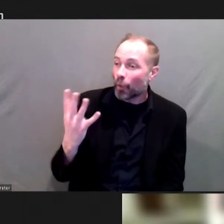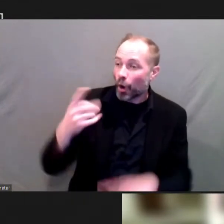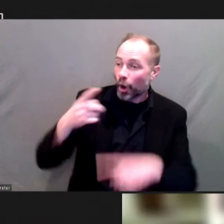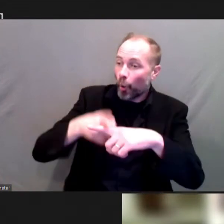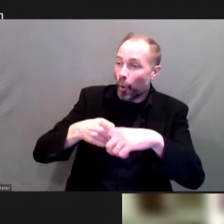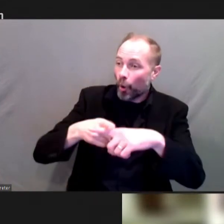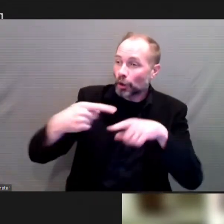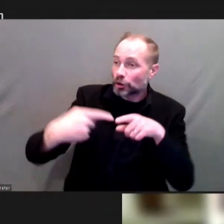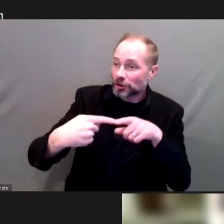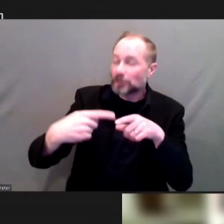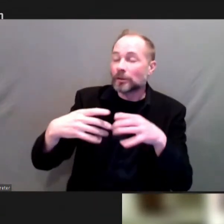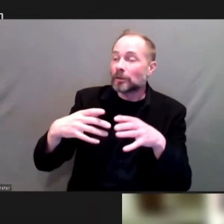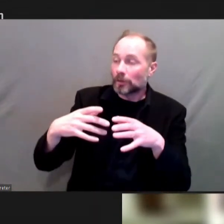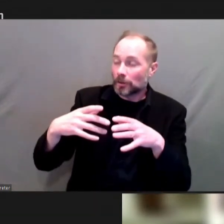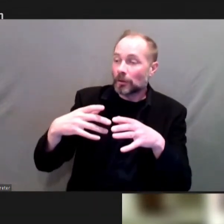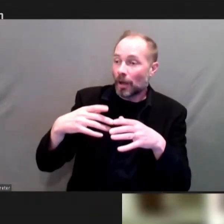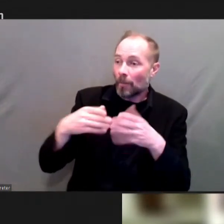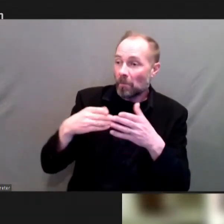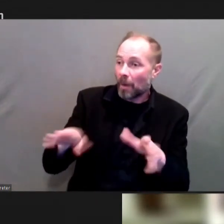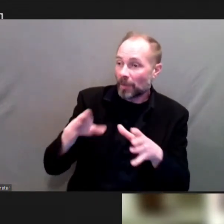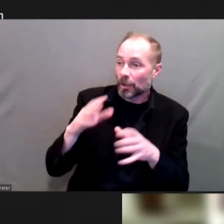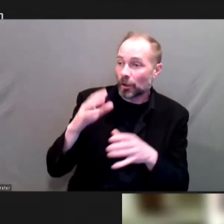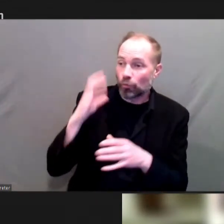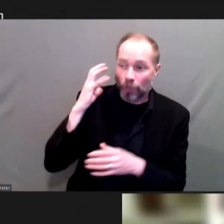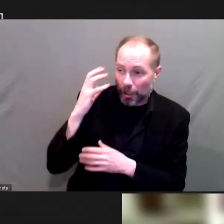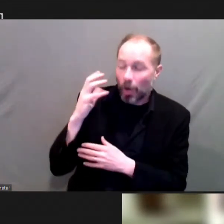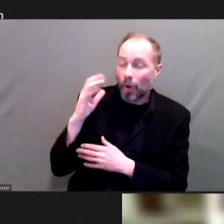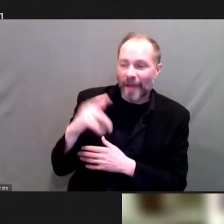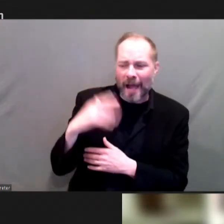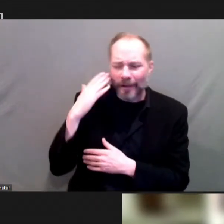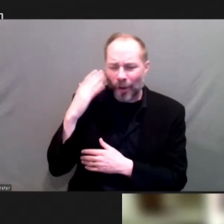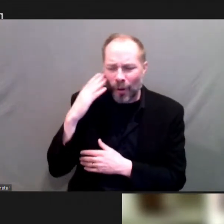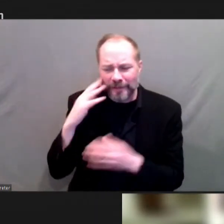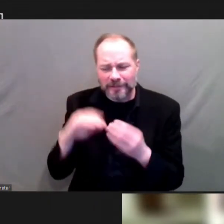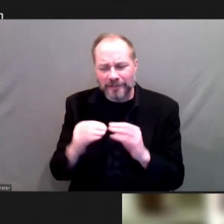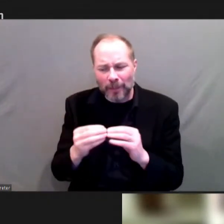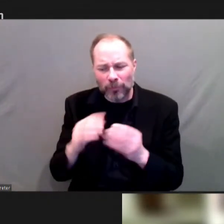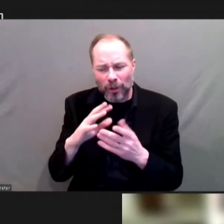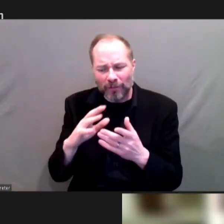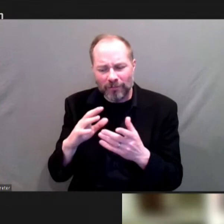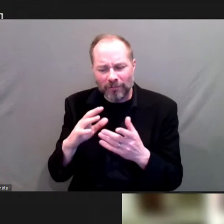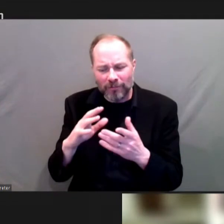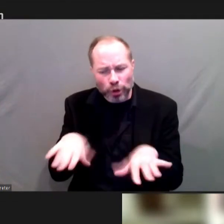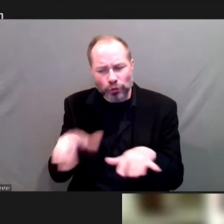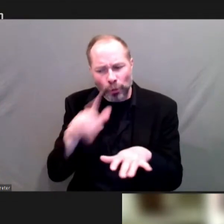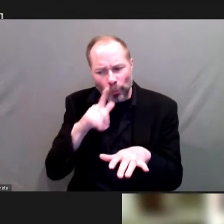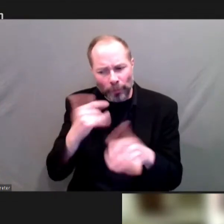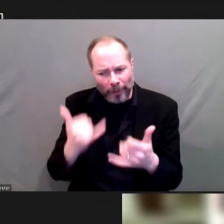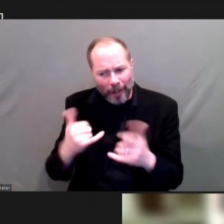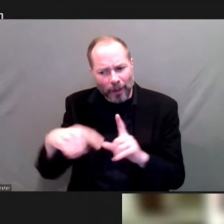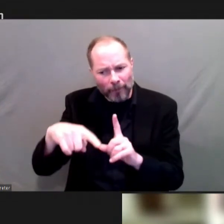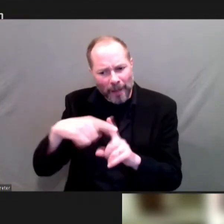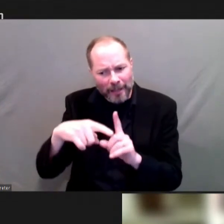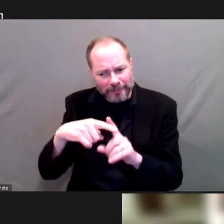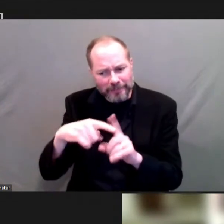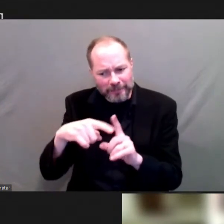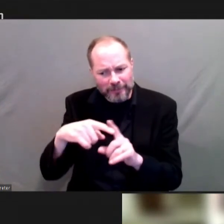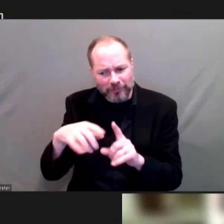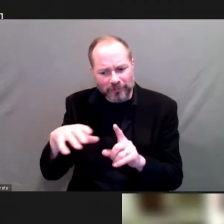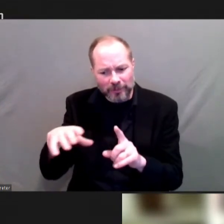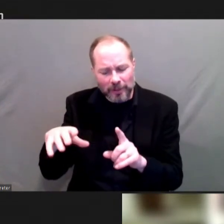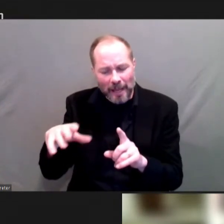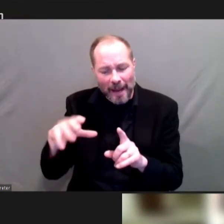Radio. Curious if there's an update on the number of pediatric hospitalizations that the state is seeing, and if there's an